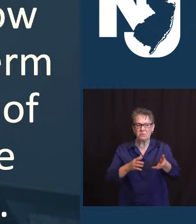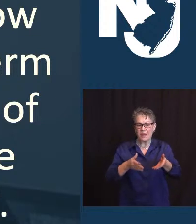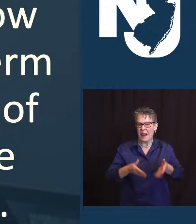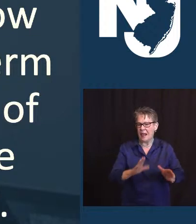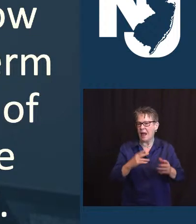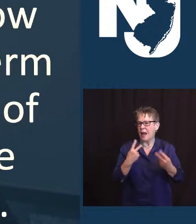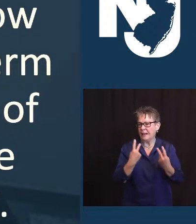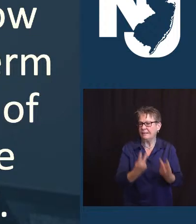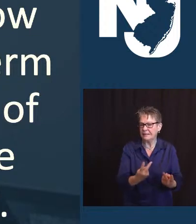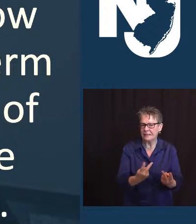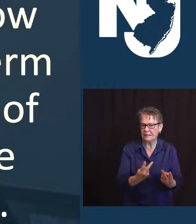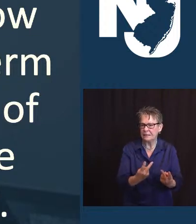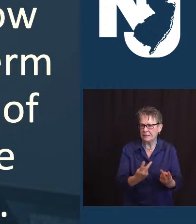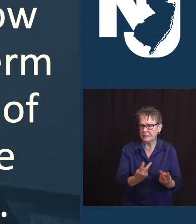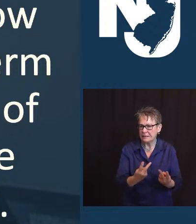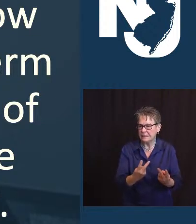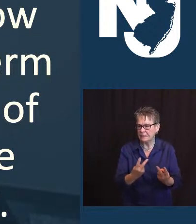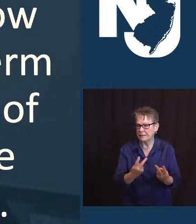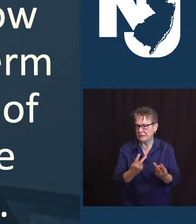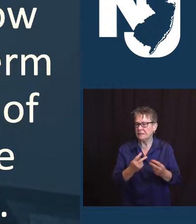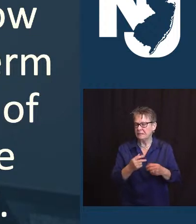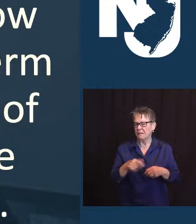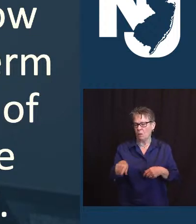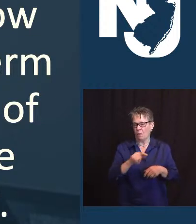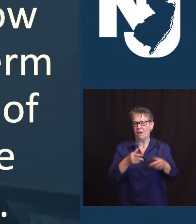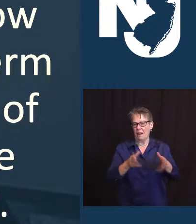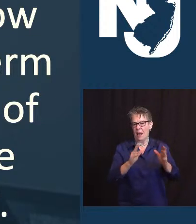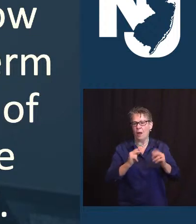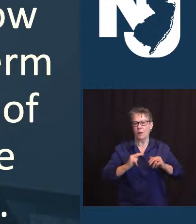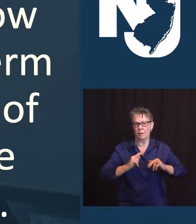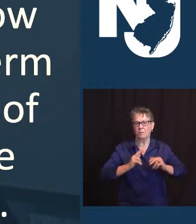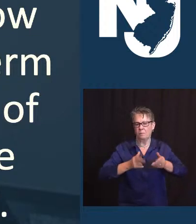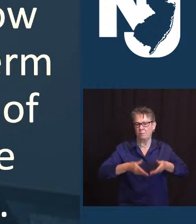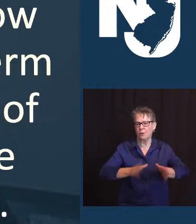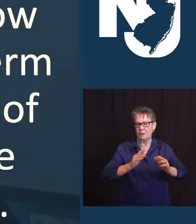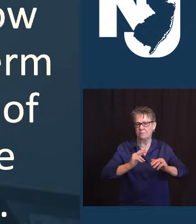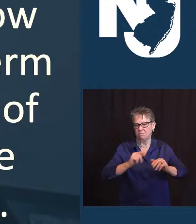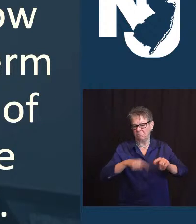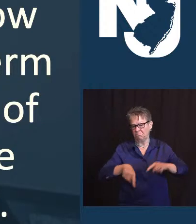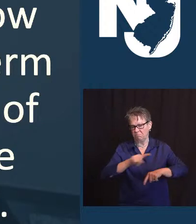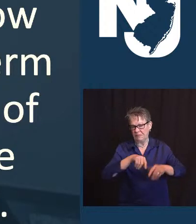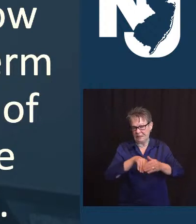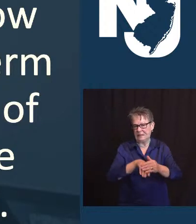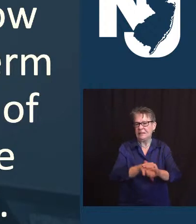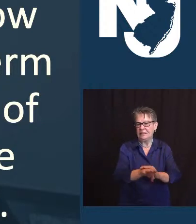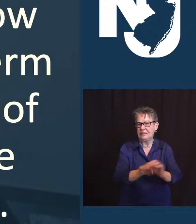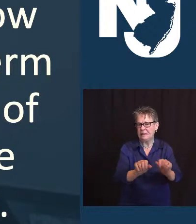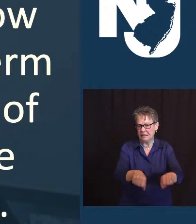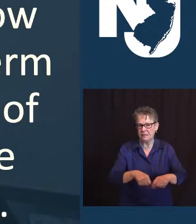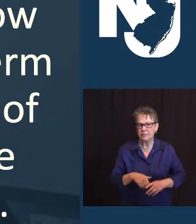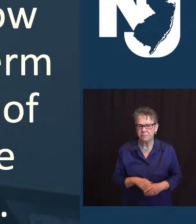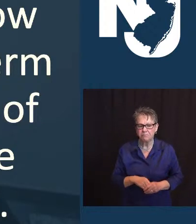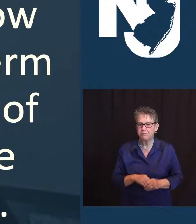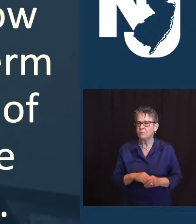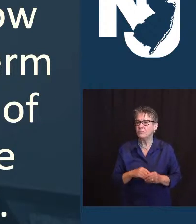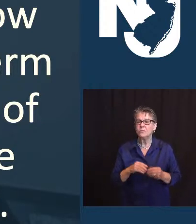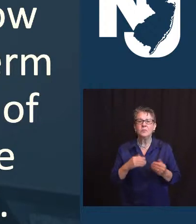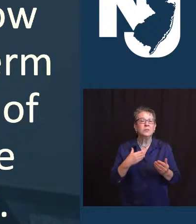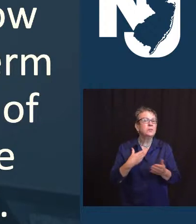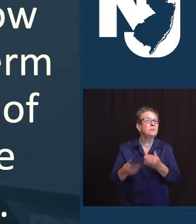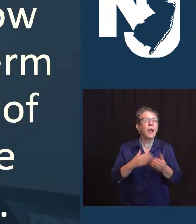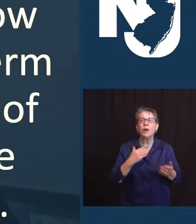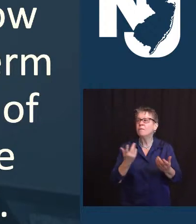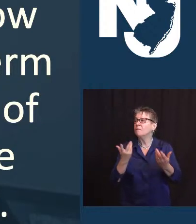be allowing for direct in-person visits for residents regardless of vaccination status. In regions where the